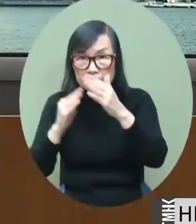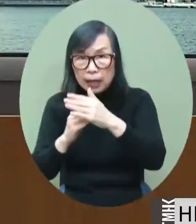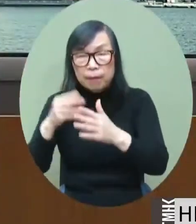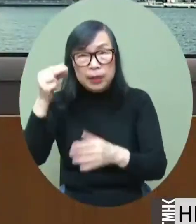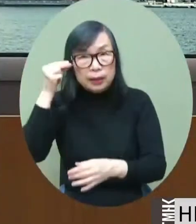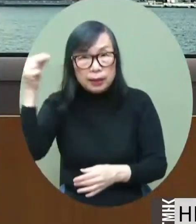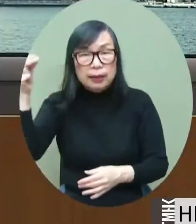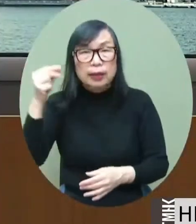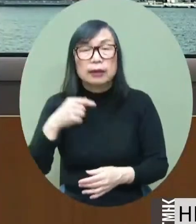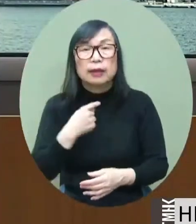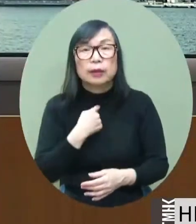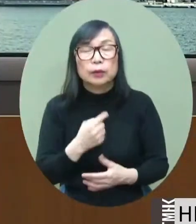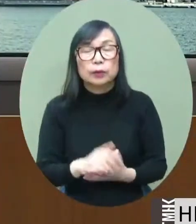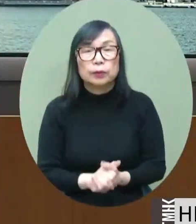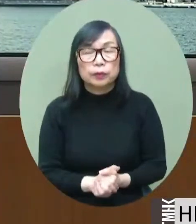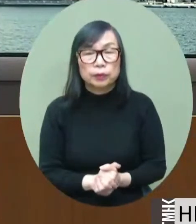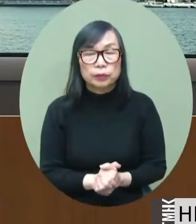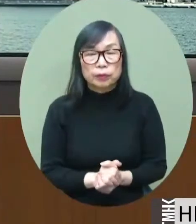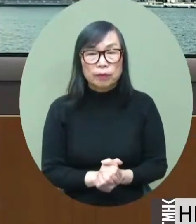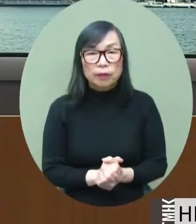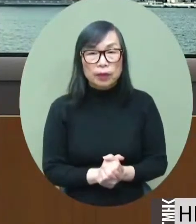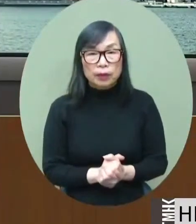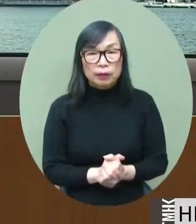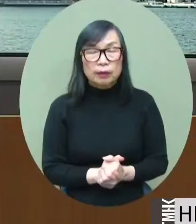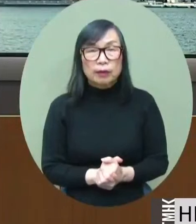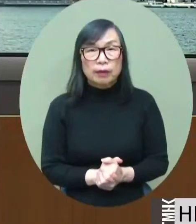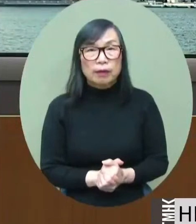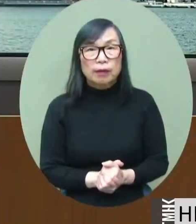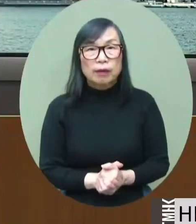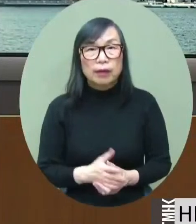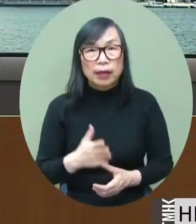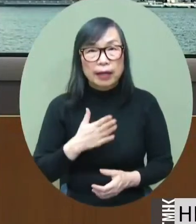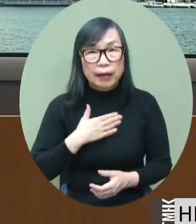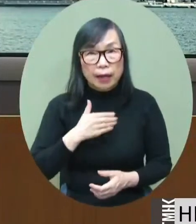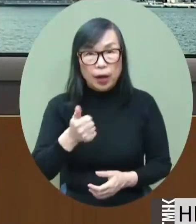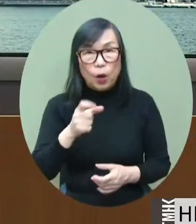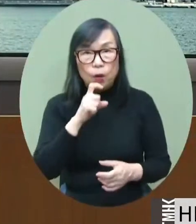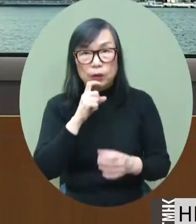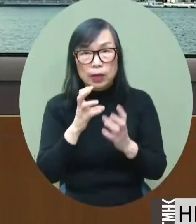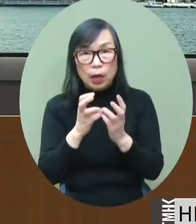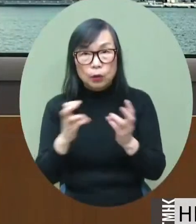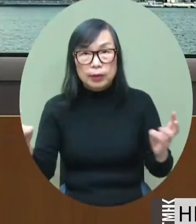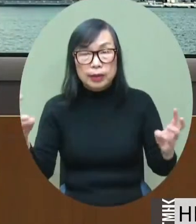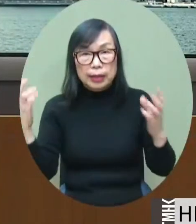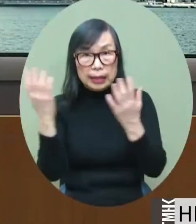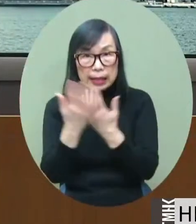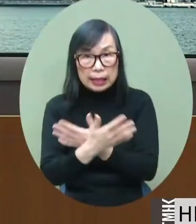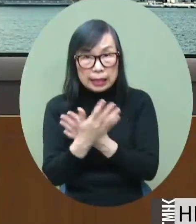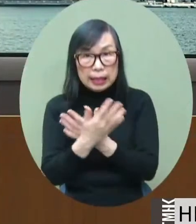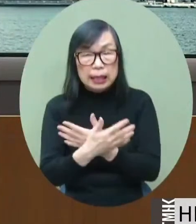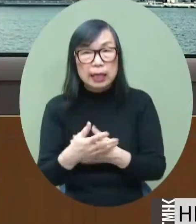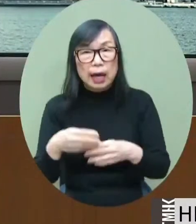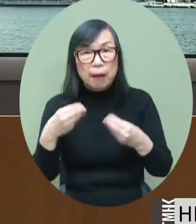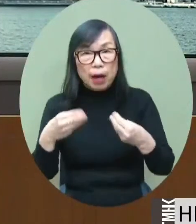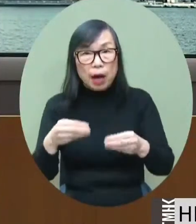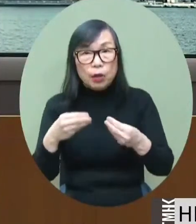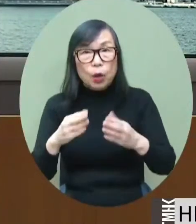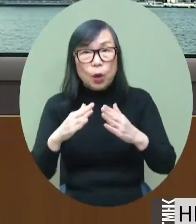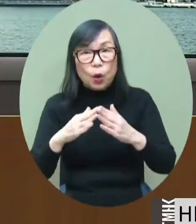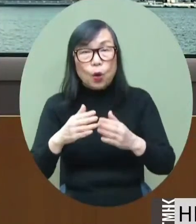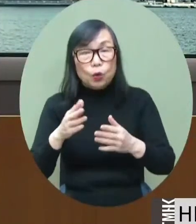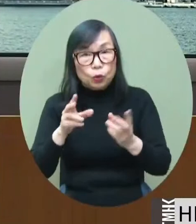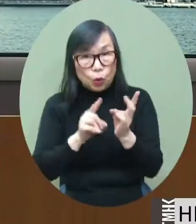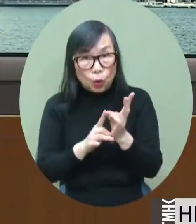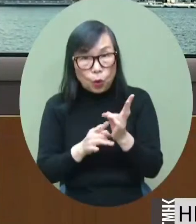The next question. The lady at the very back. I'm from Cable News. 3 questions. First, the